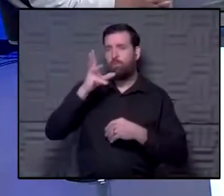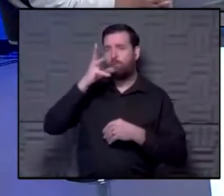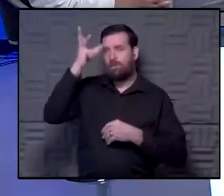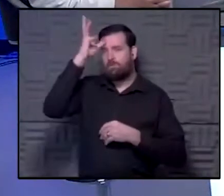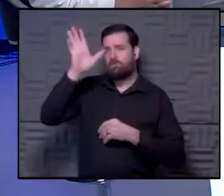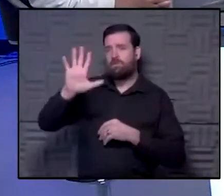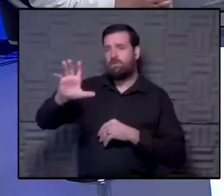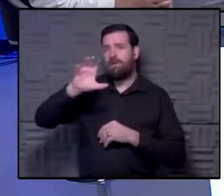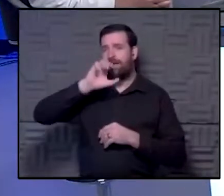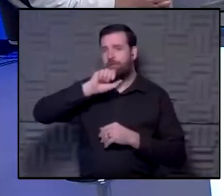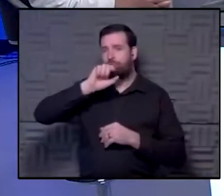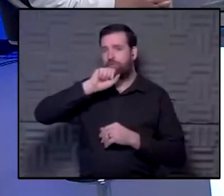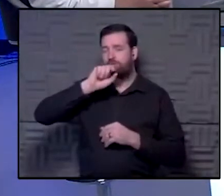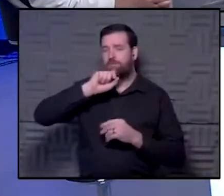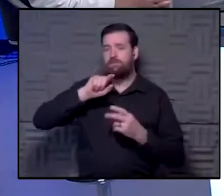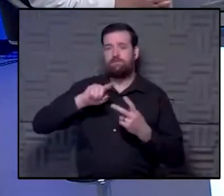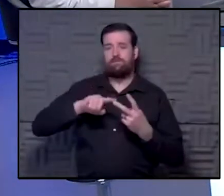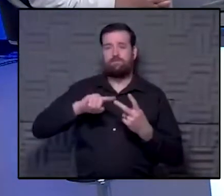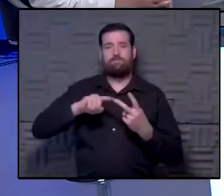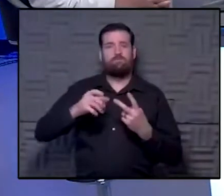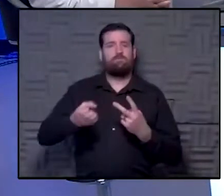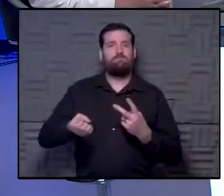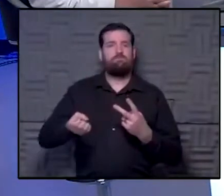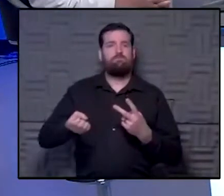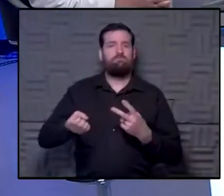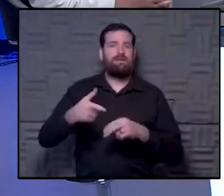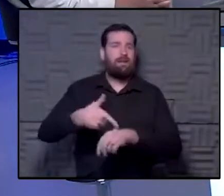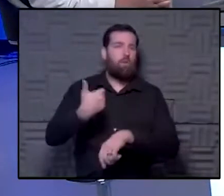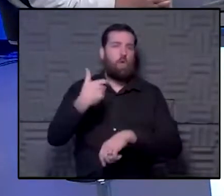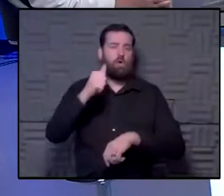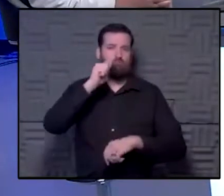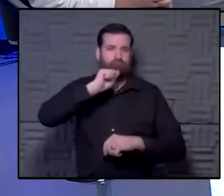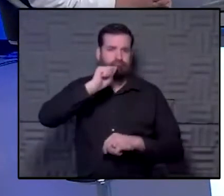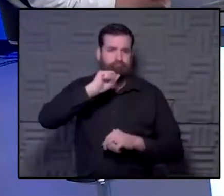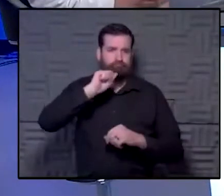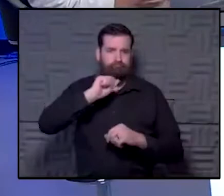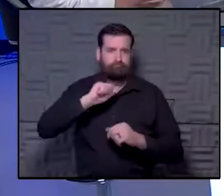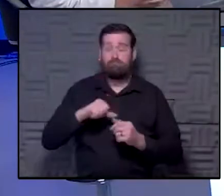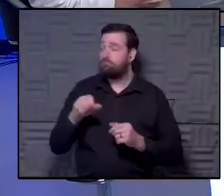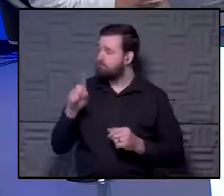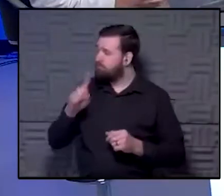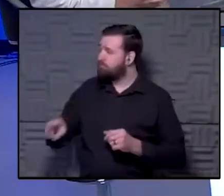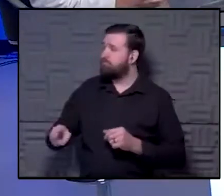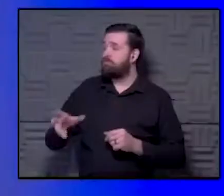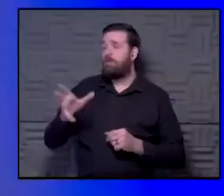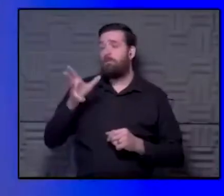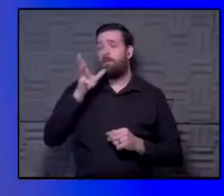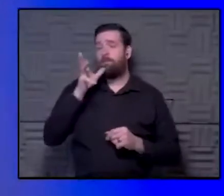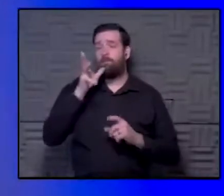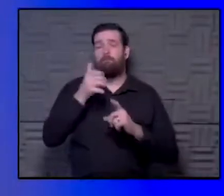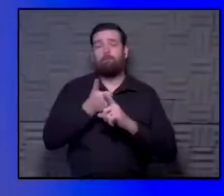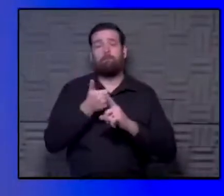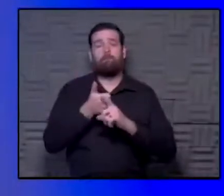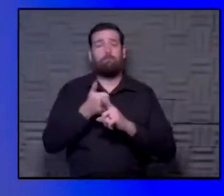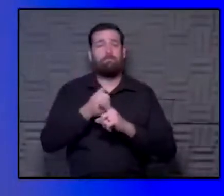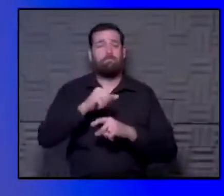parents and how long they suffered with COVID. Absolutely. My mom